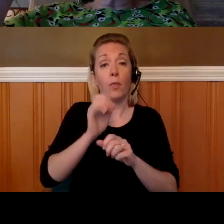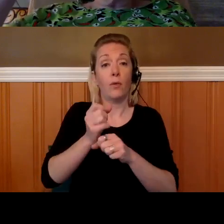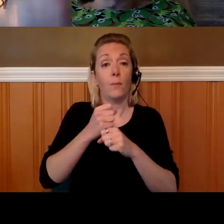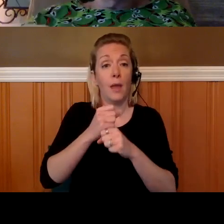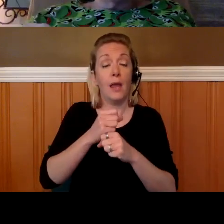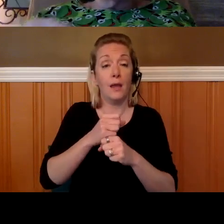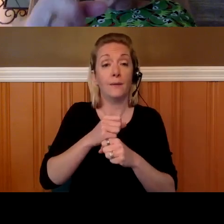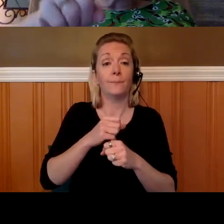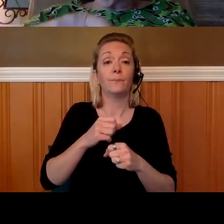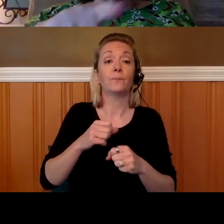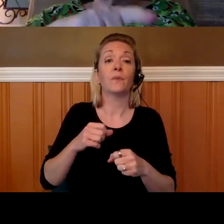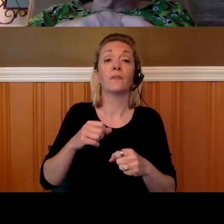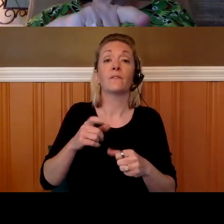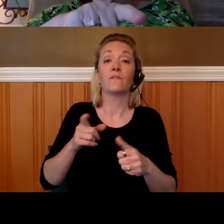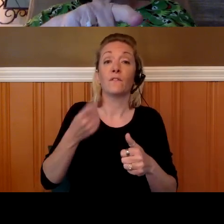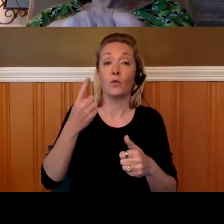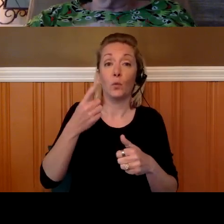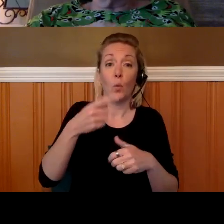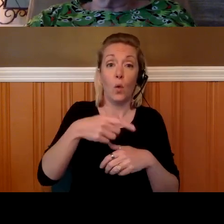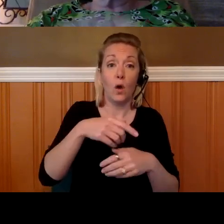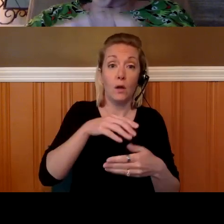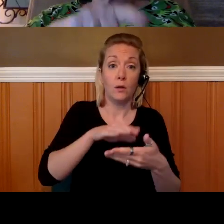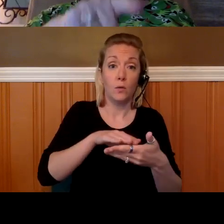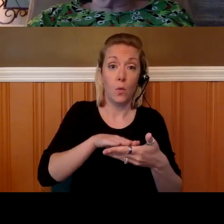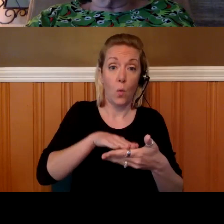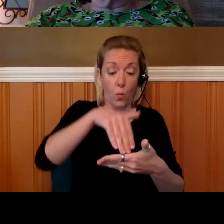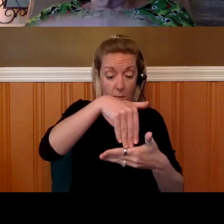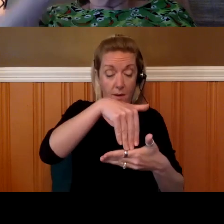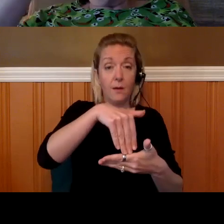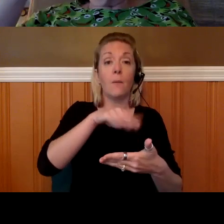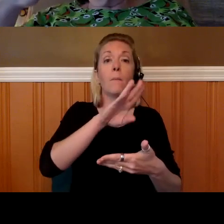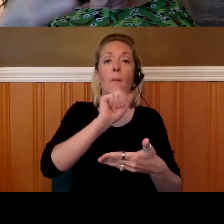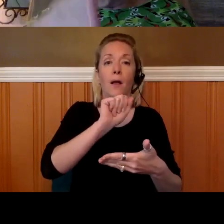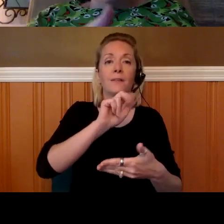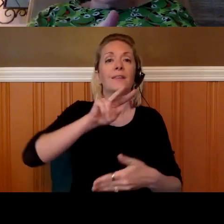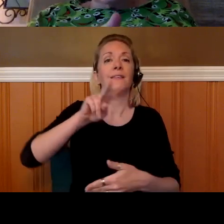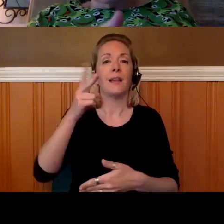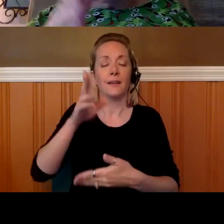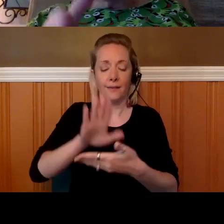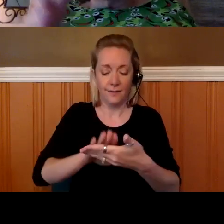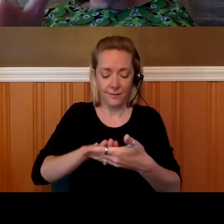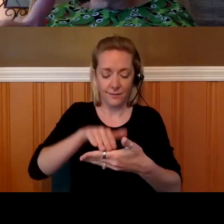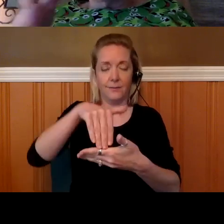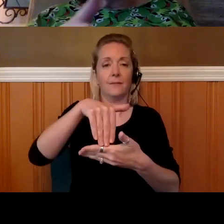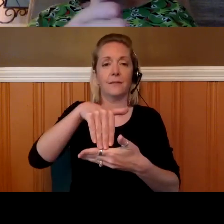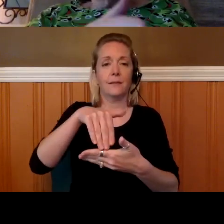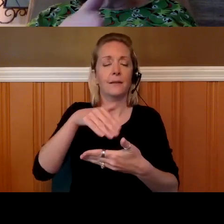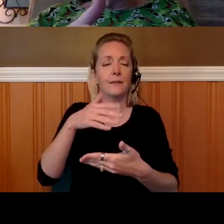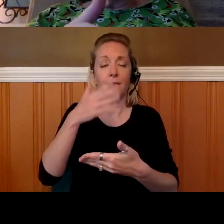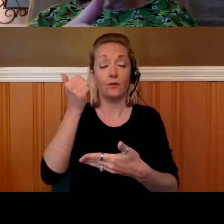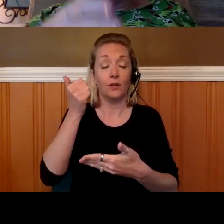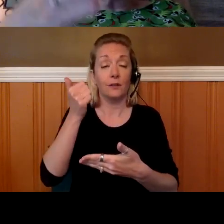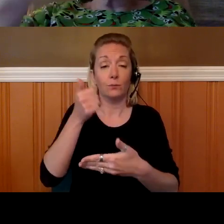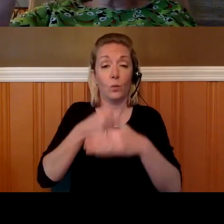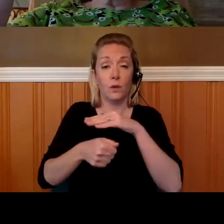the first one is the bus, you're going to school. And then the next one, I don't even remember what's under those other flaps,